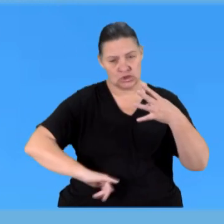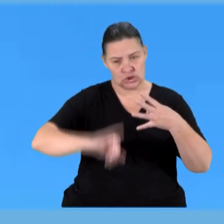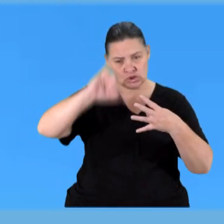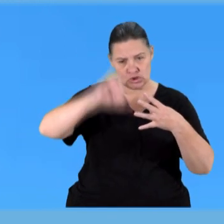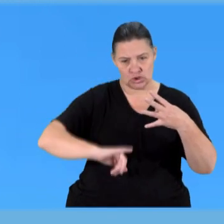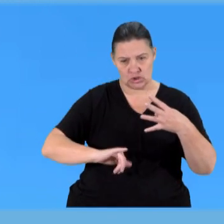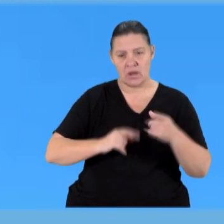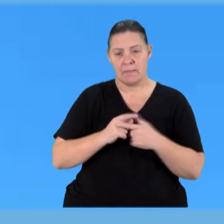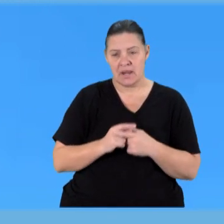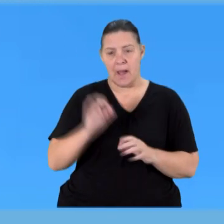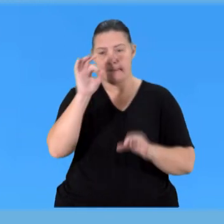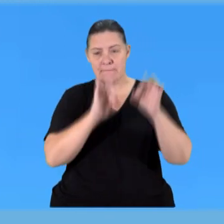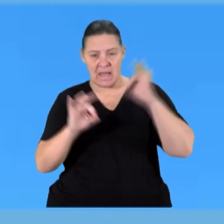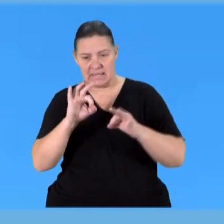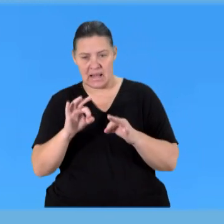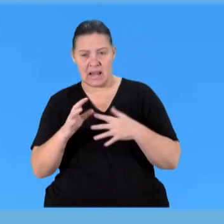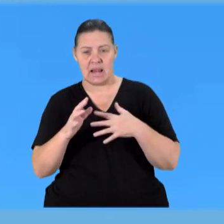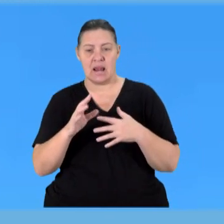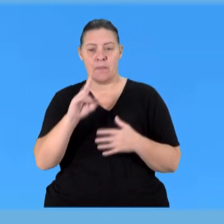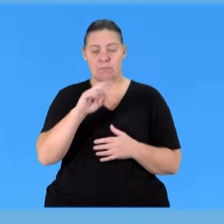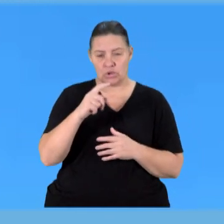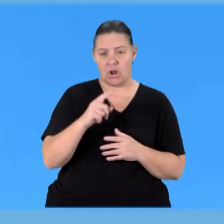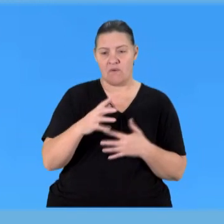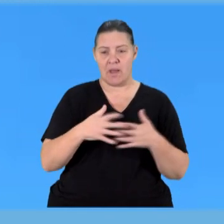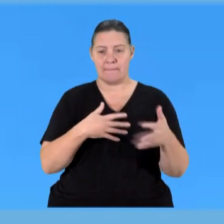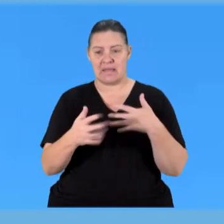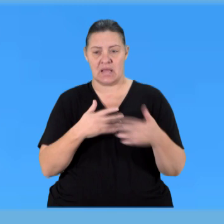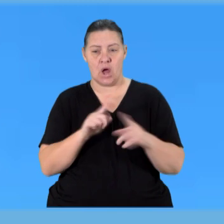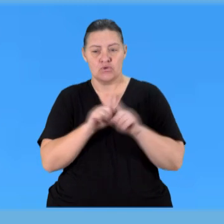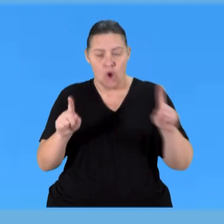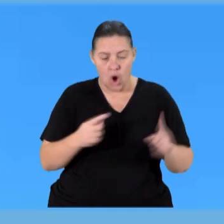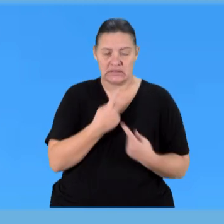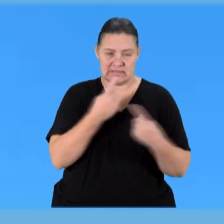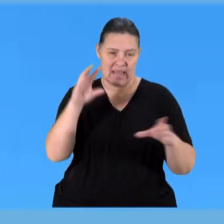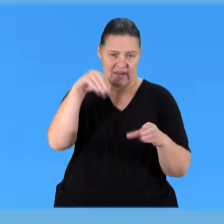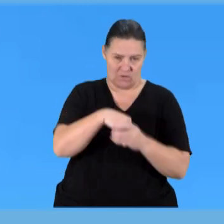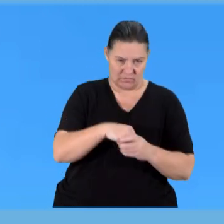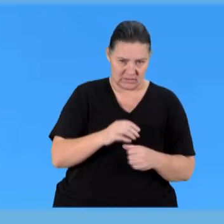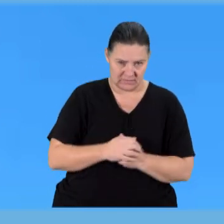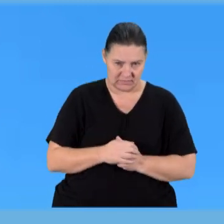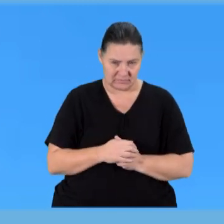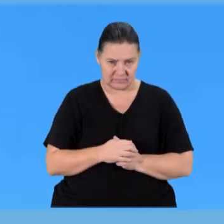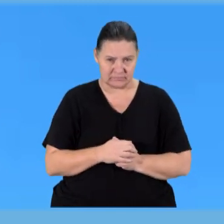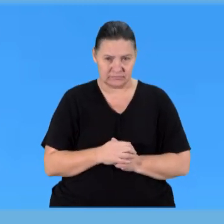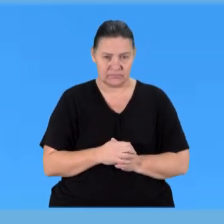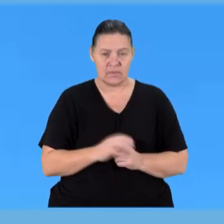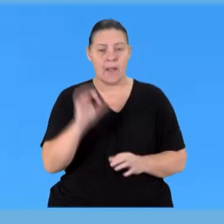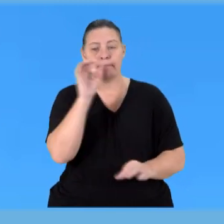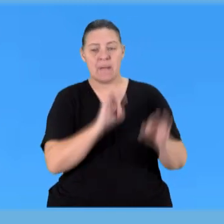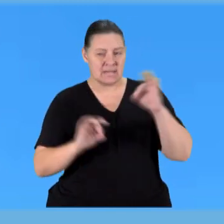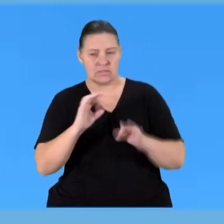Which of the following is not stated by the particle model of matter? We always need to remind ourselves of what it